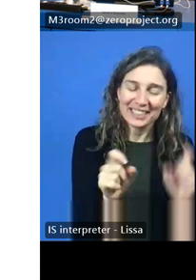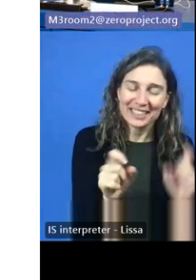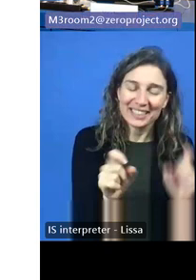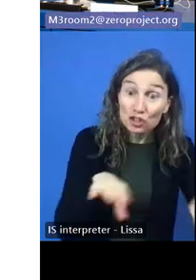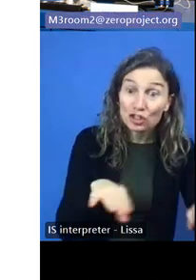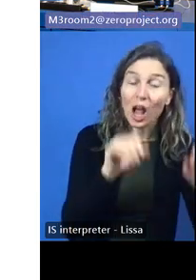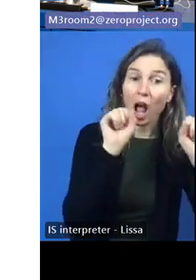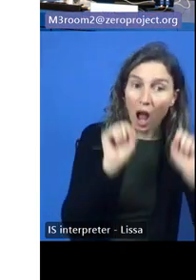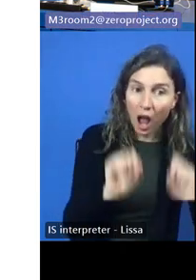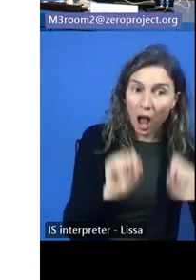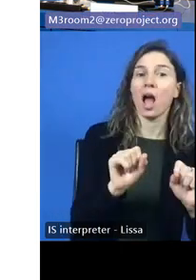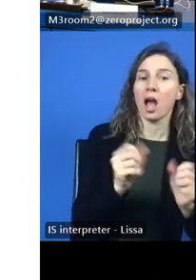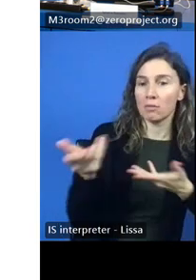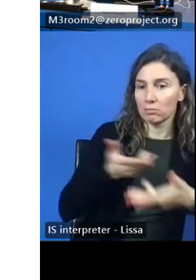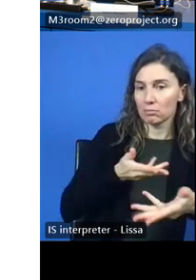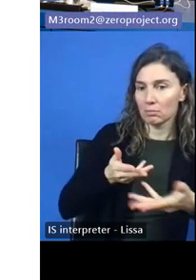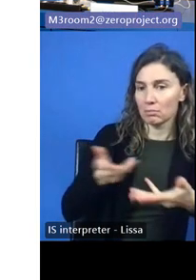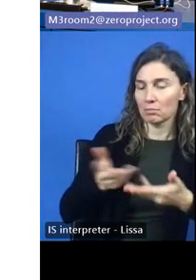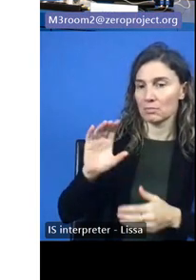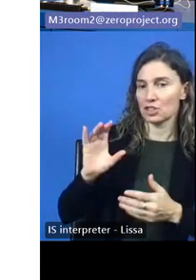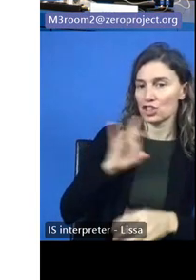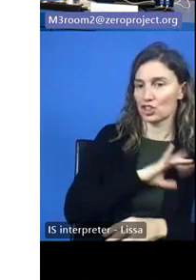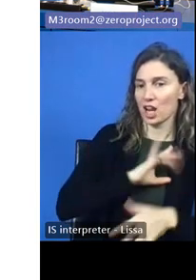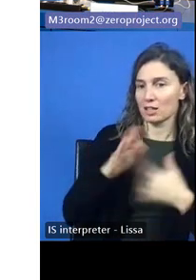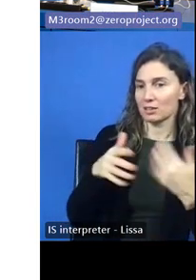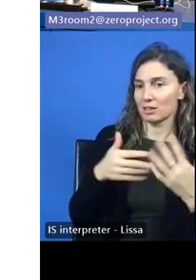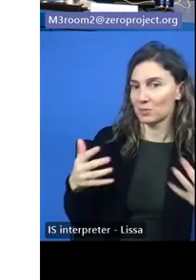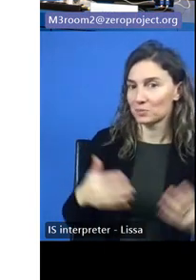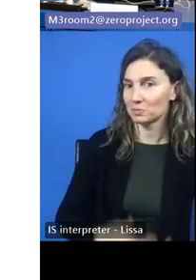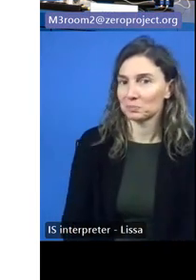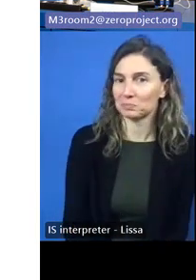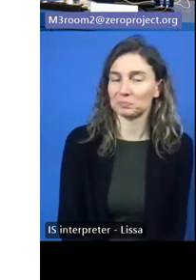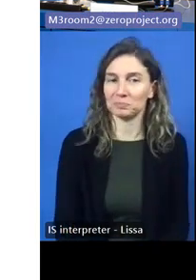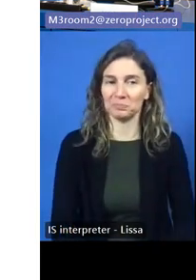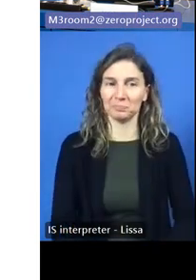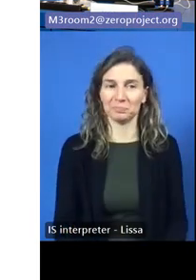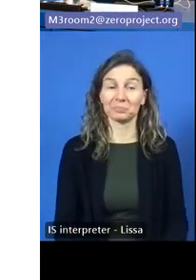These are some of our achievements.